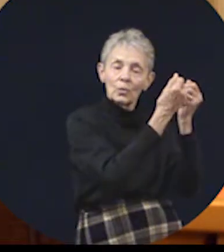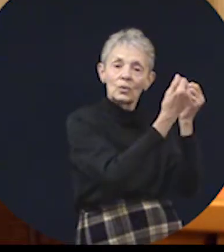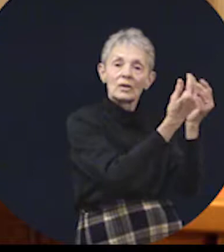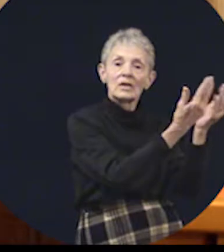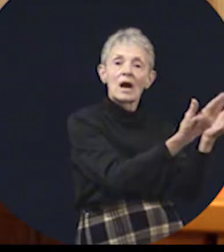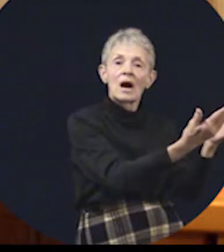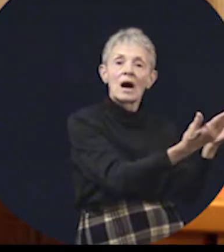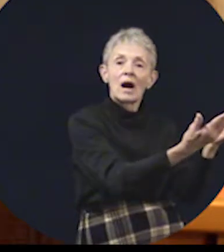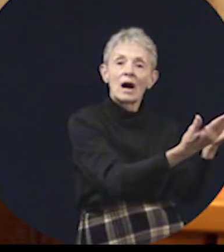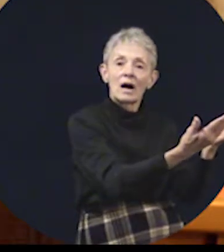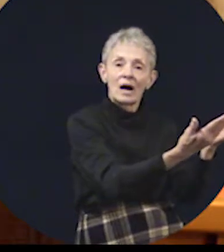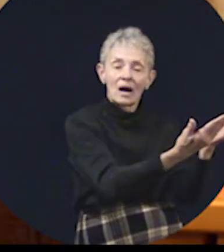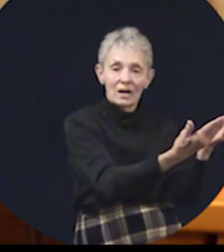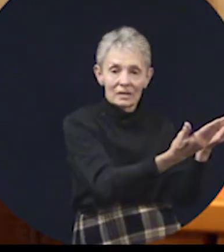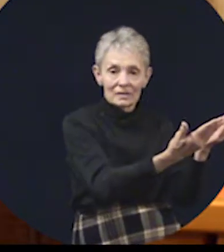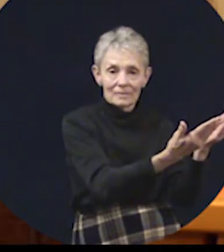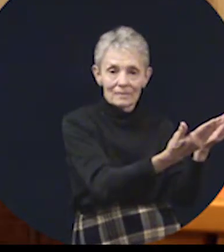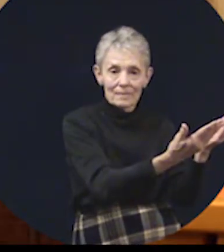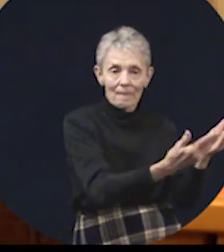alleluia,